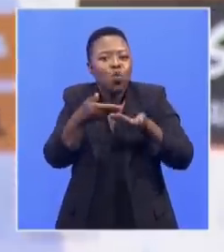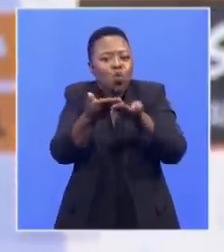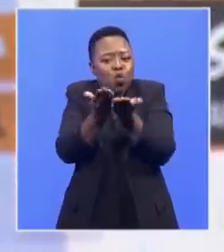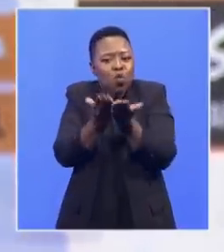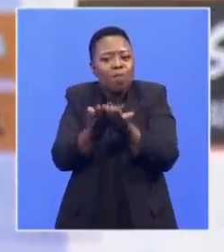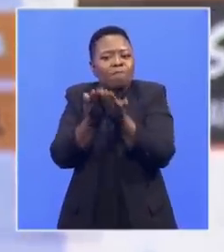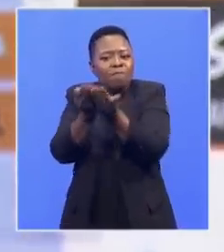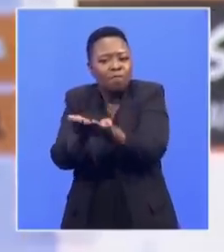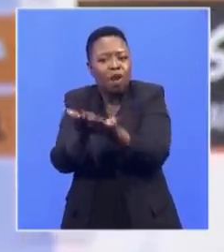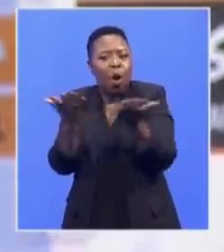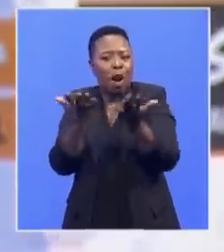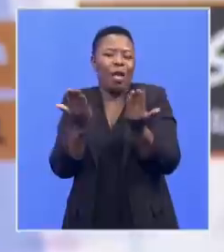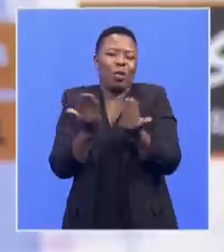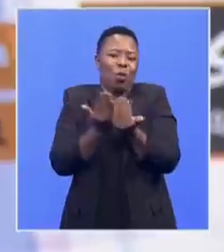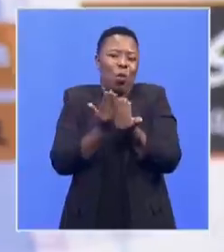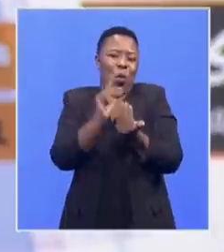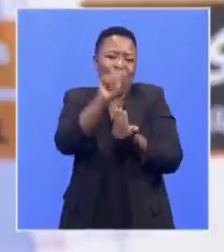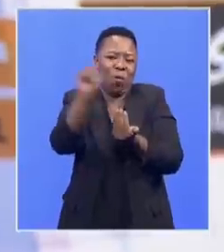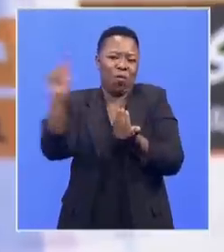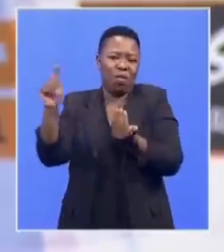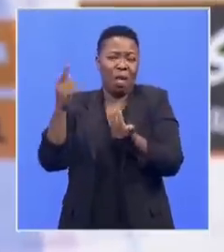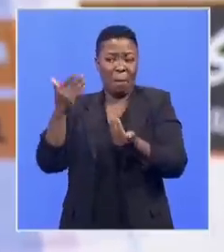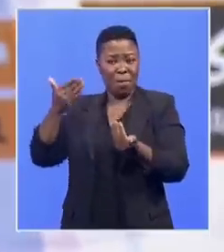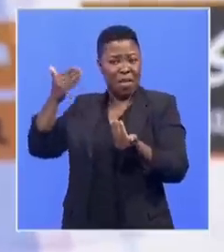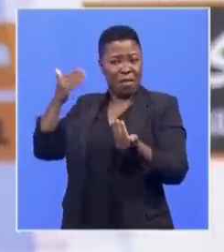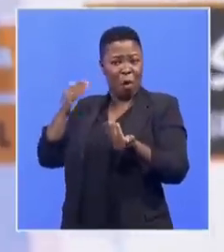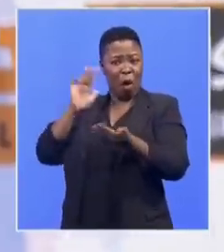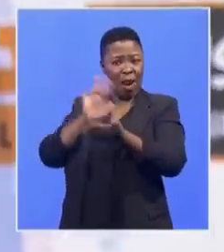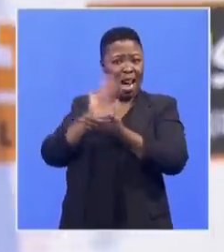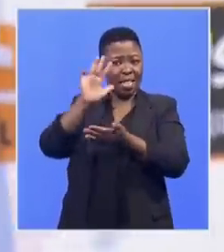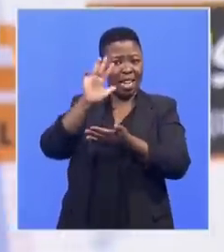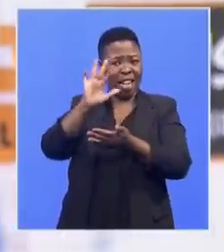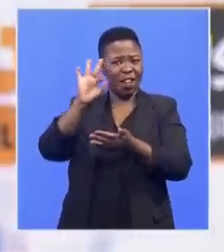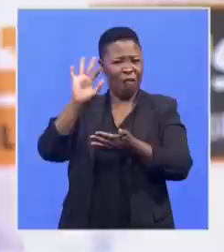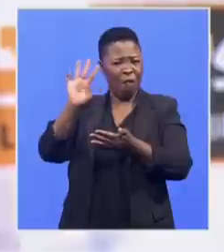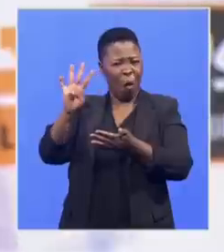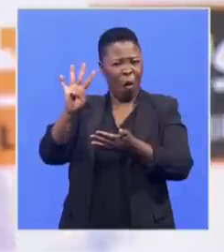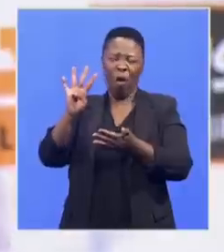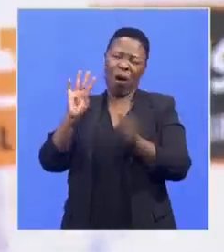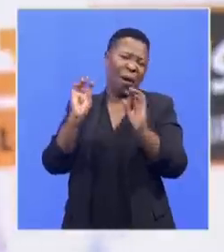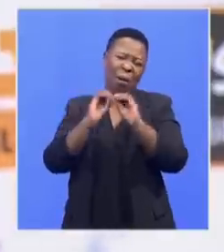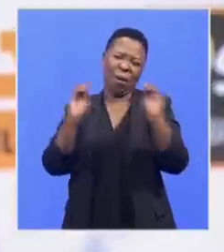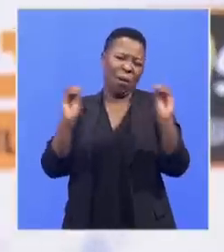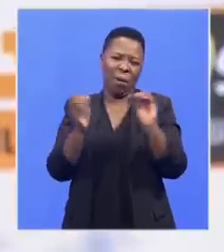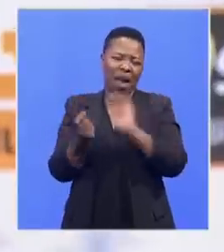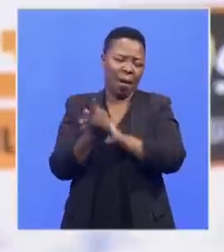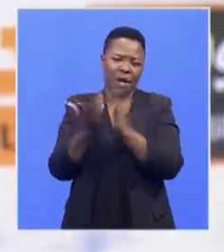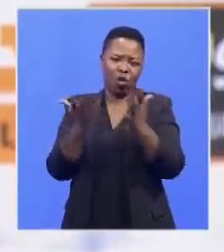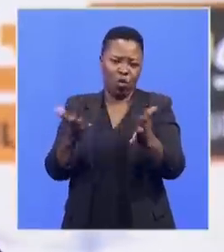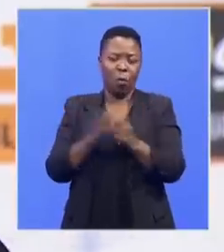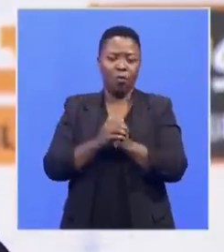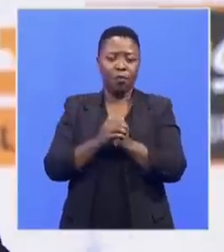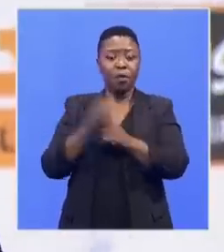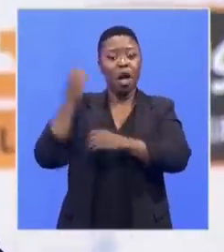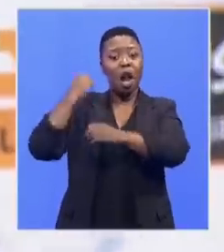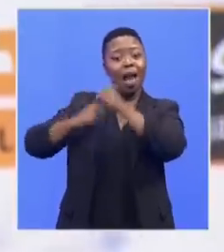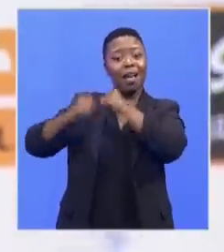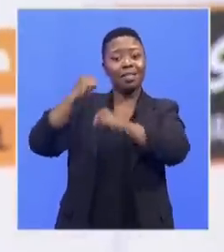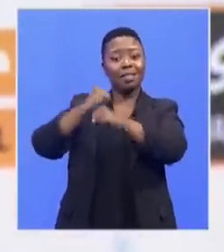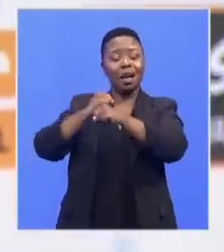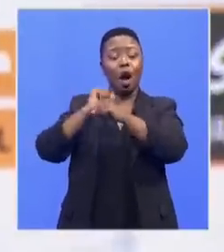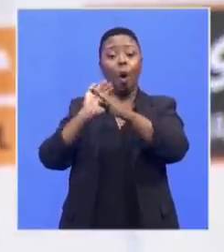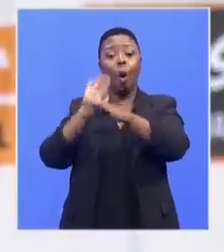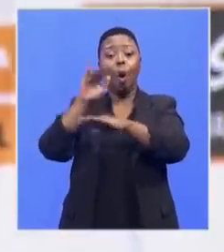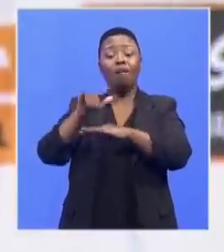was the case before 1994. Last year, just over 900,000